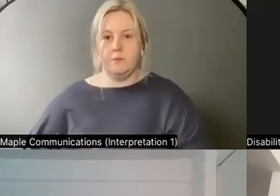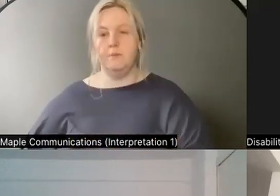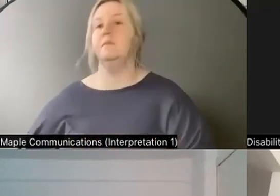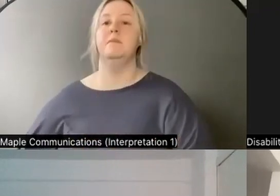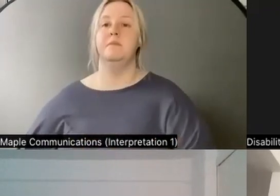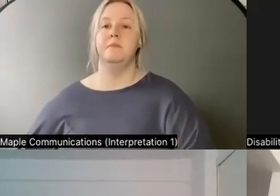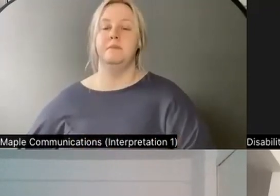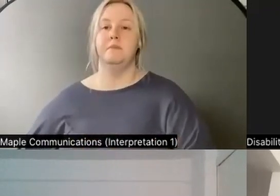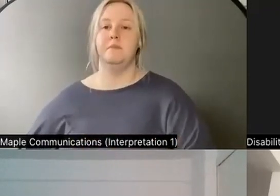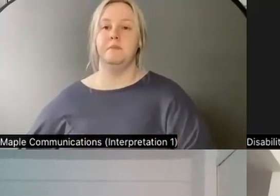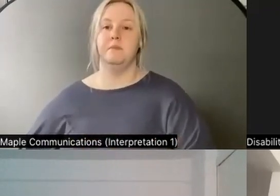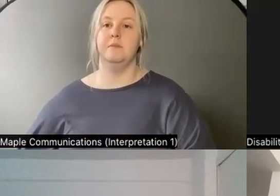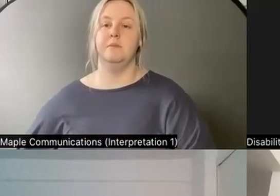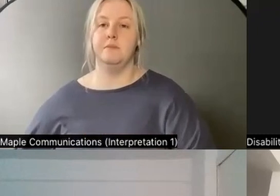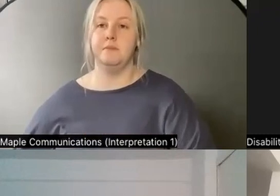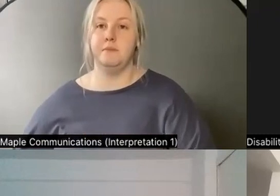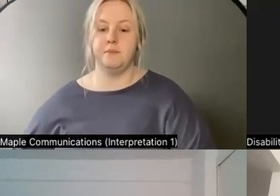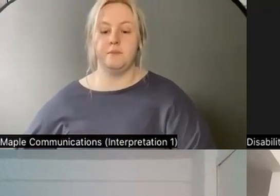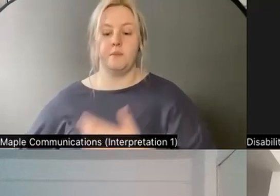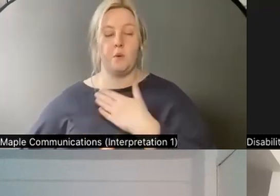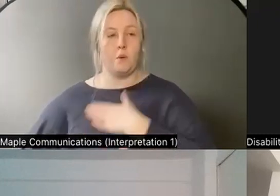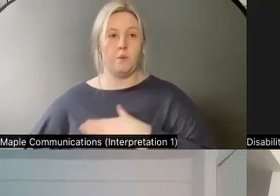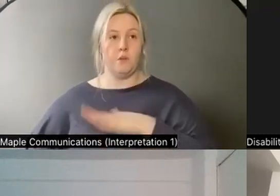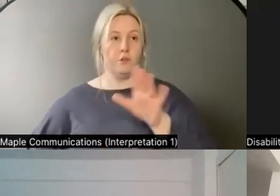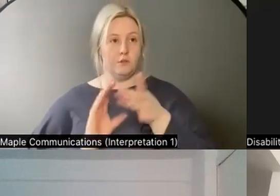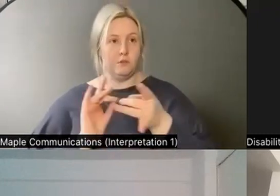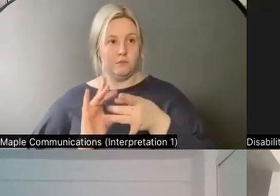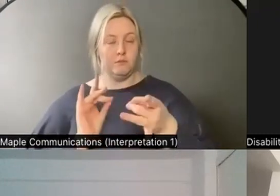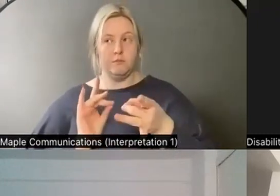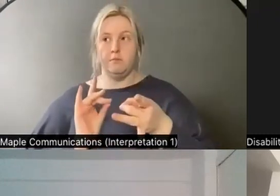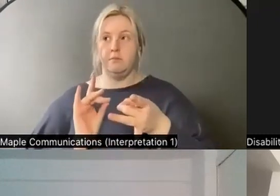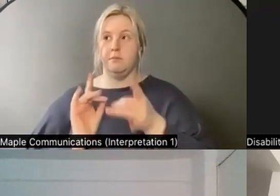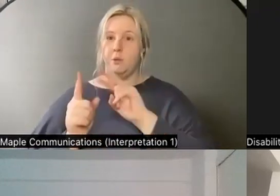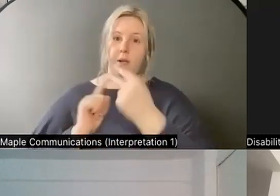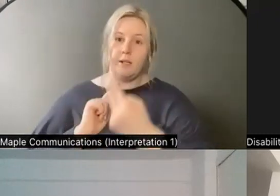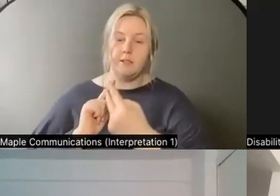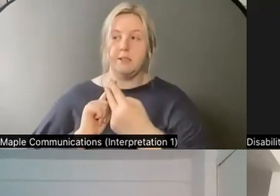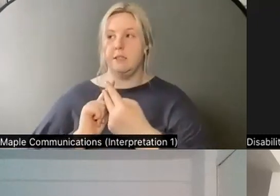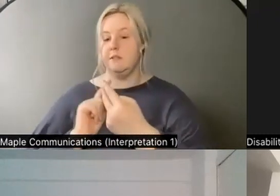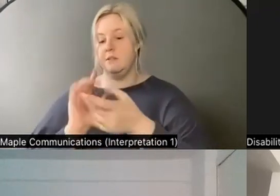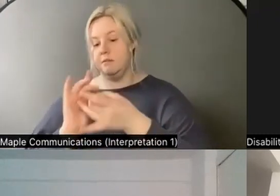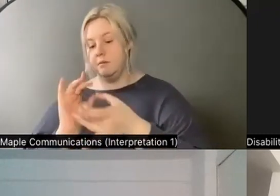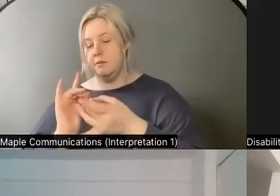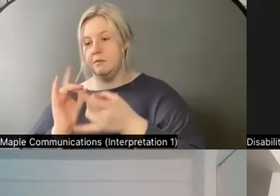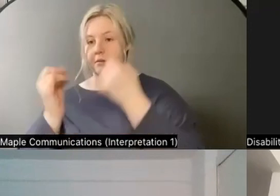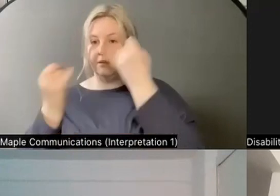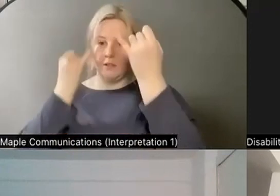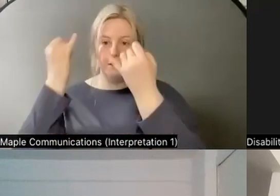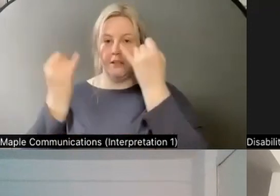Appreciate the insights that we're getting on this panel. People who, like yourself,